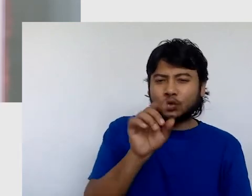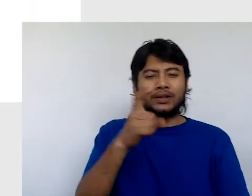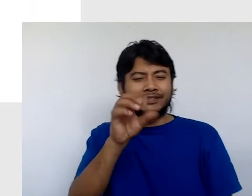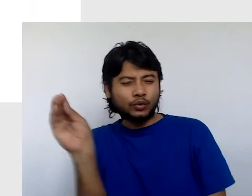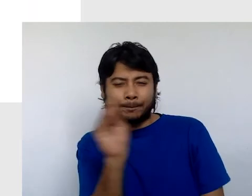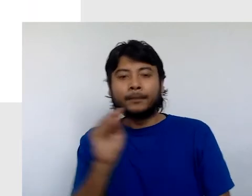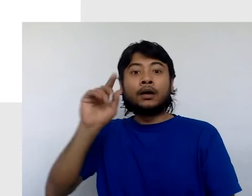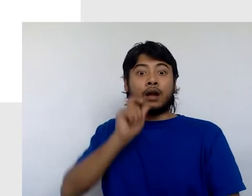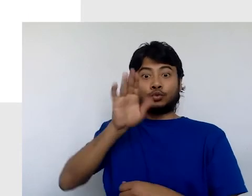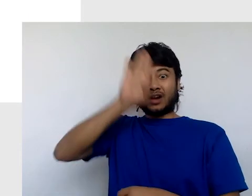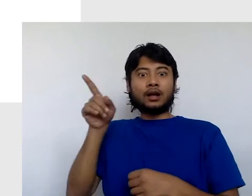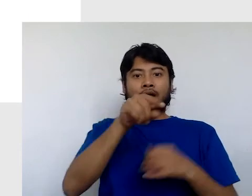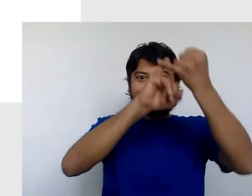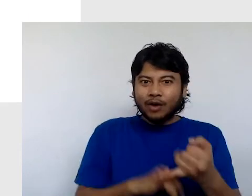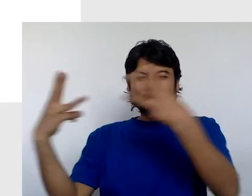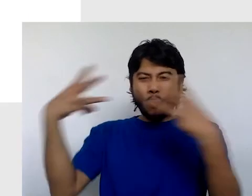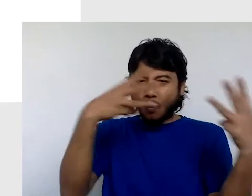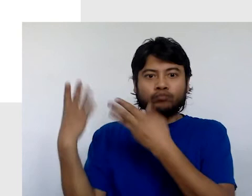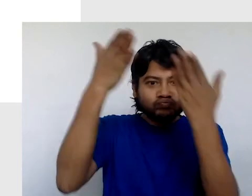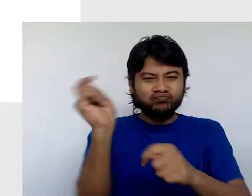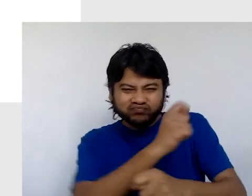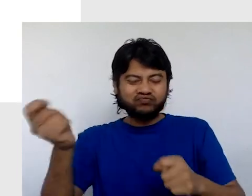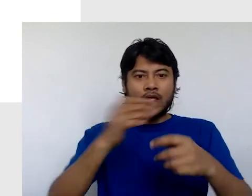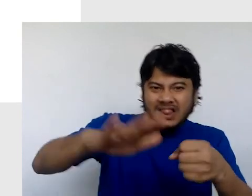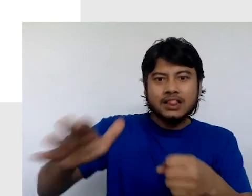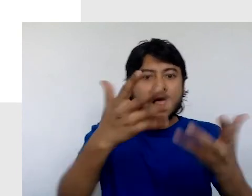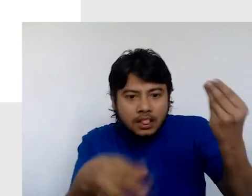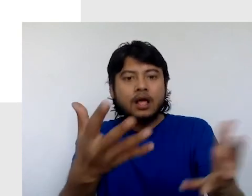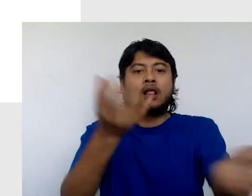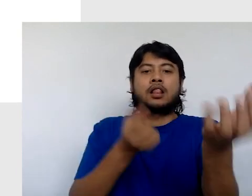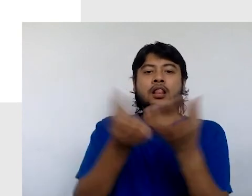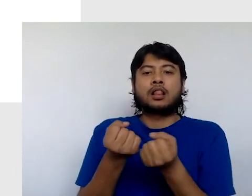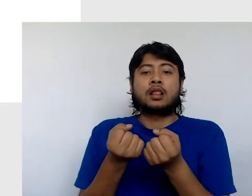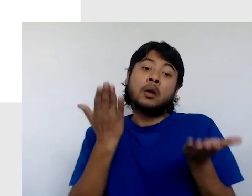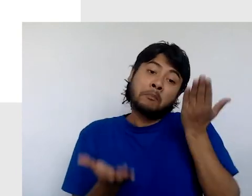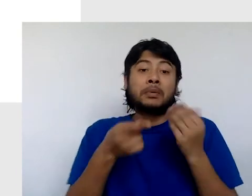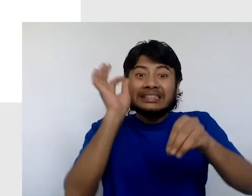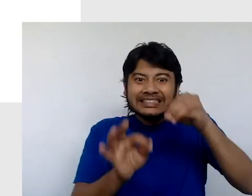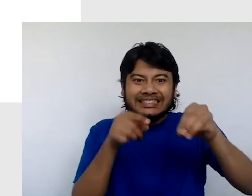the Deccan. So there you have it, two objects that serve different purposes